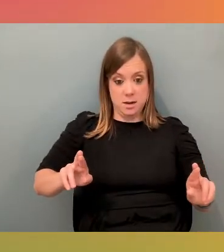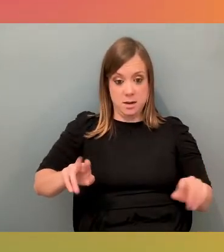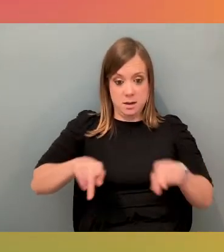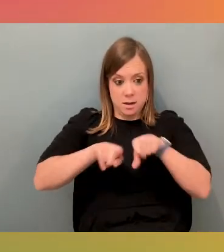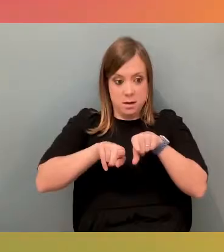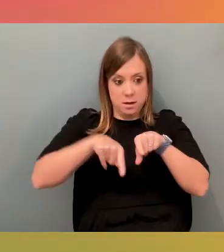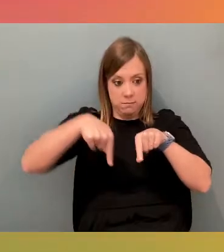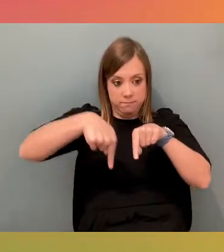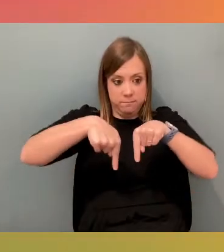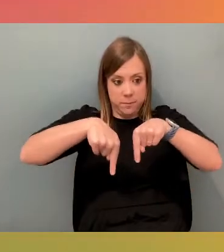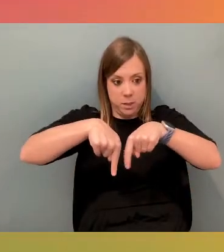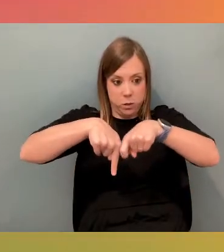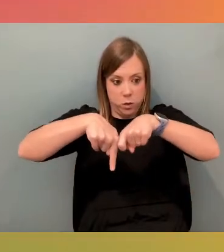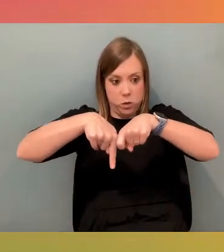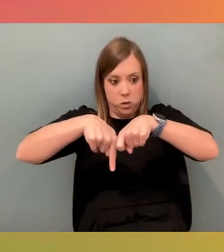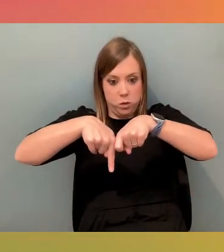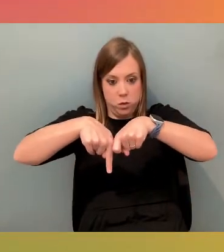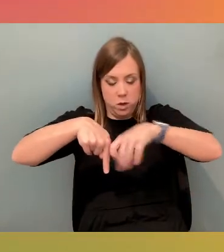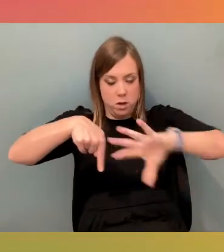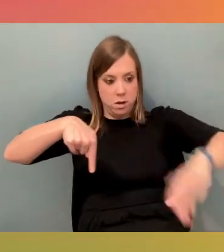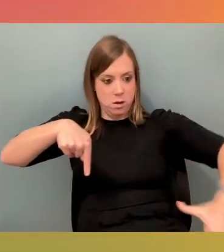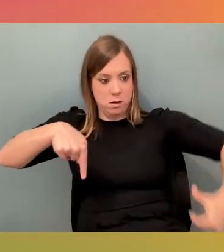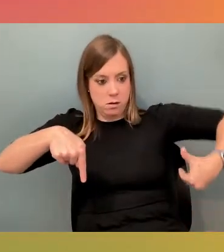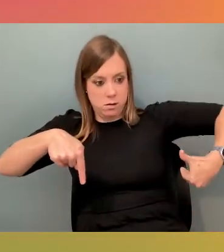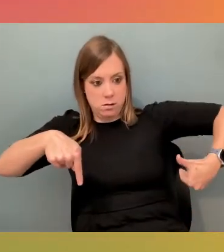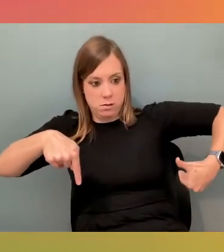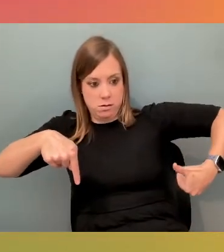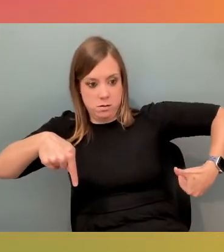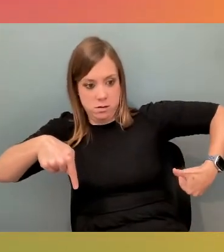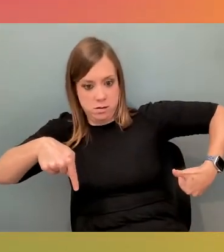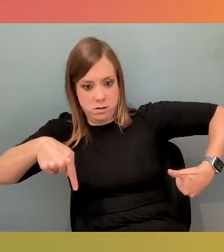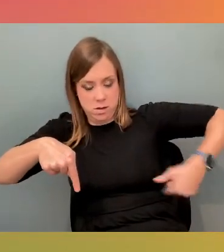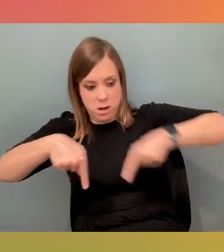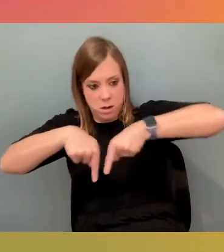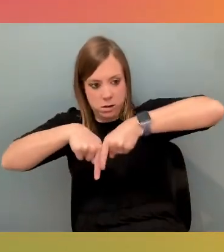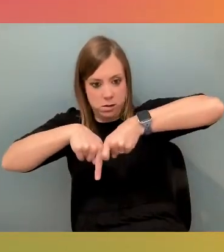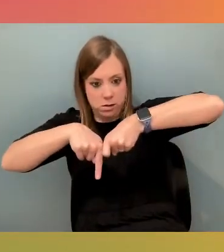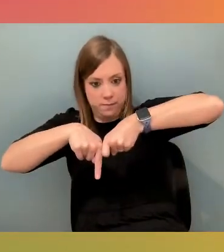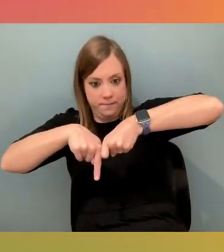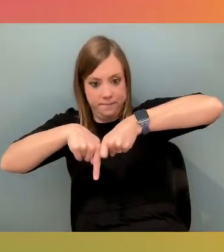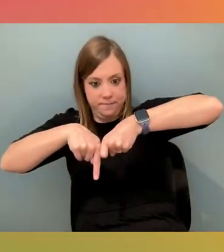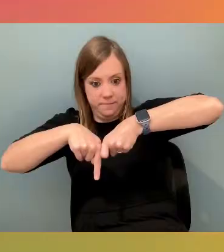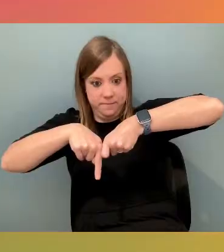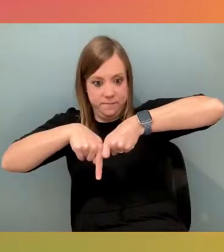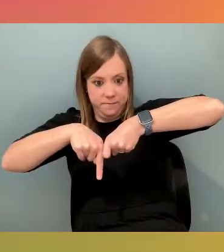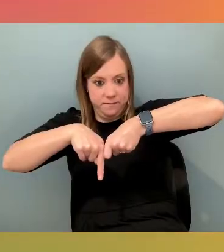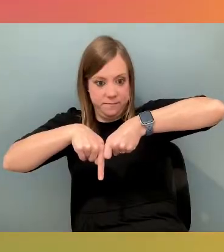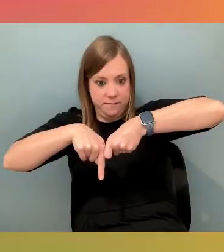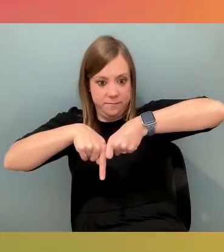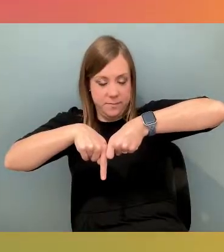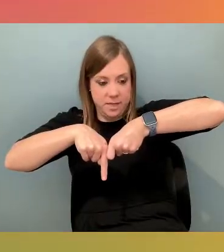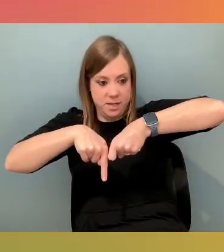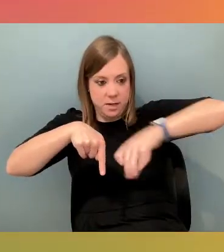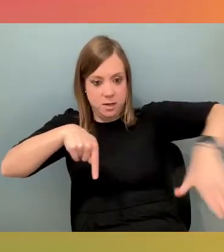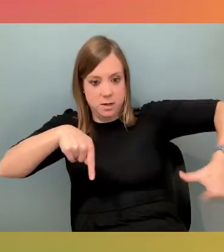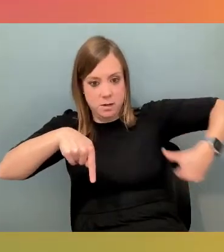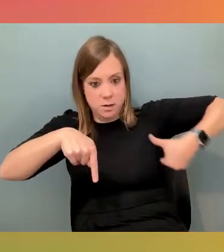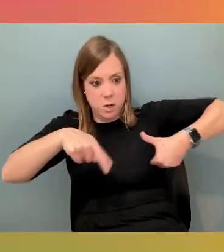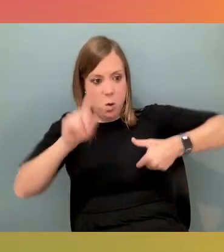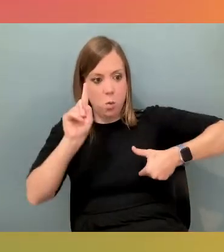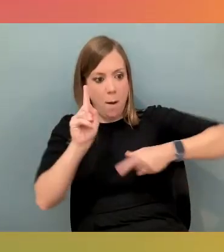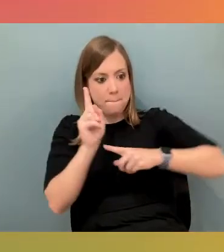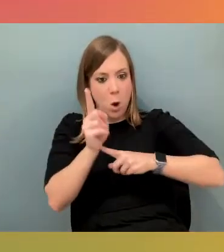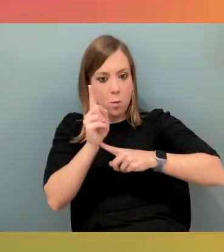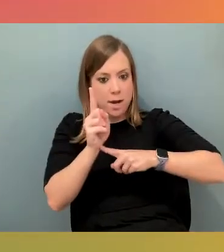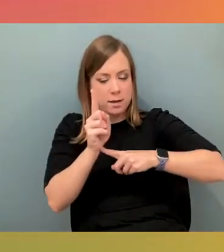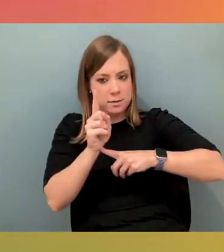So draw the heel in, point the knee down, and maybe back behind that right knee. Just take a moment,